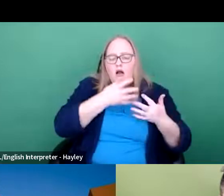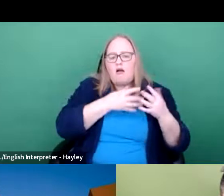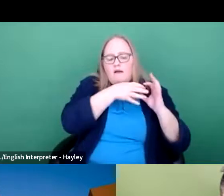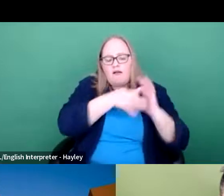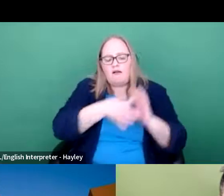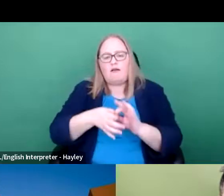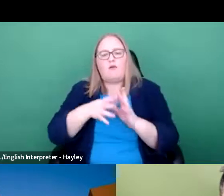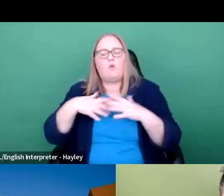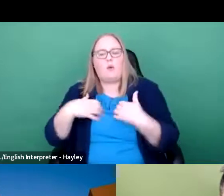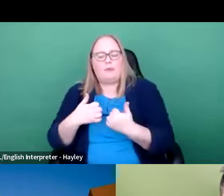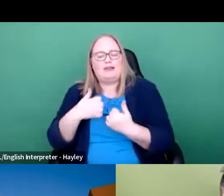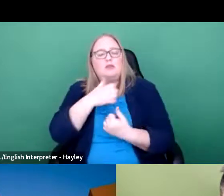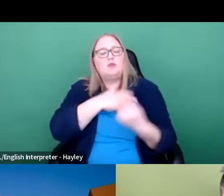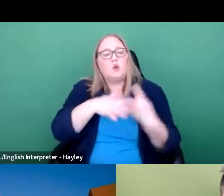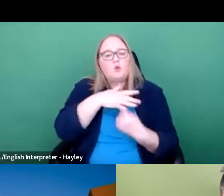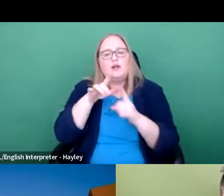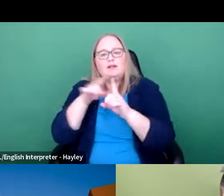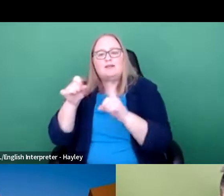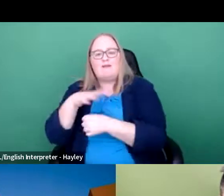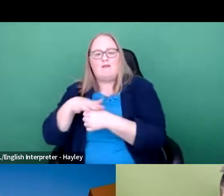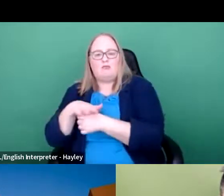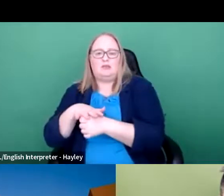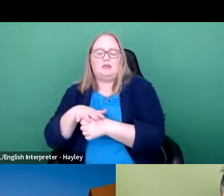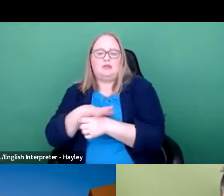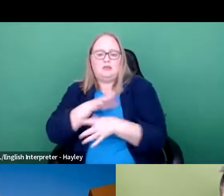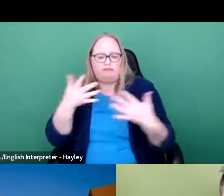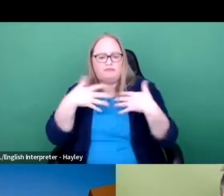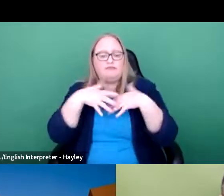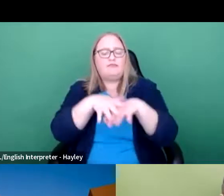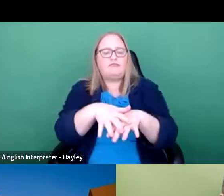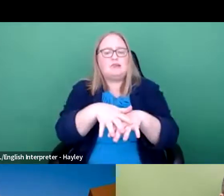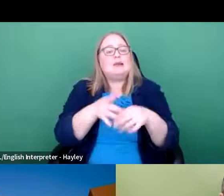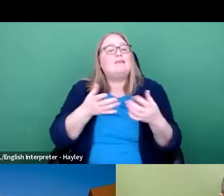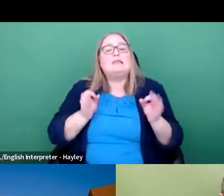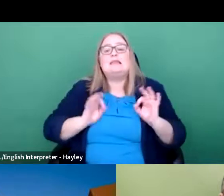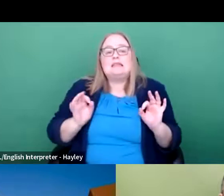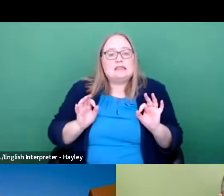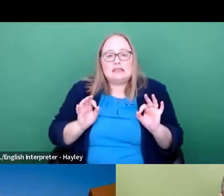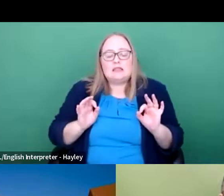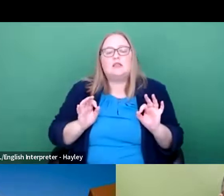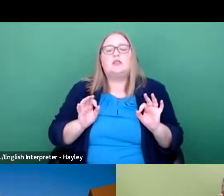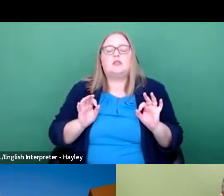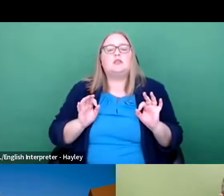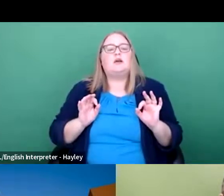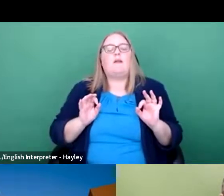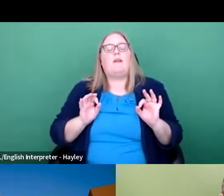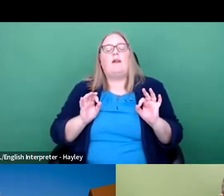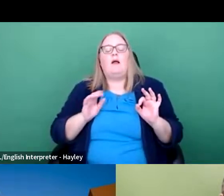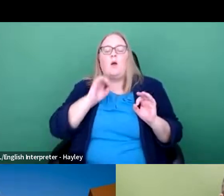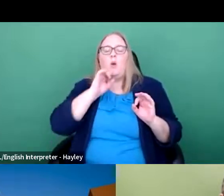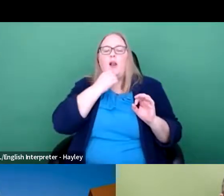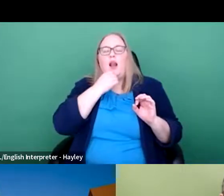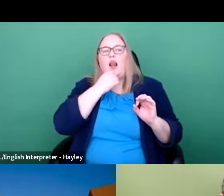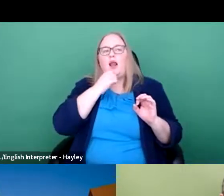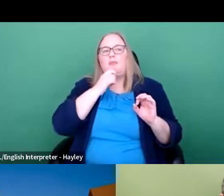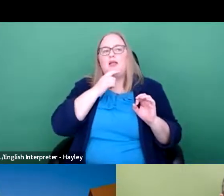digital environments. Because if we don't, the emphasis is going to be on what serves kind of this powerful elite. And